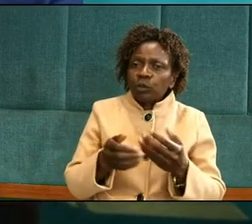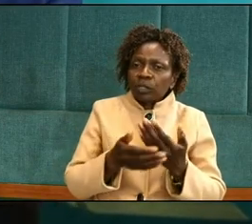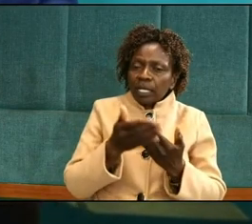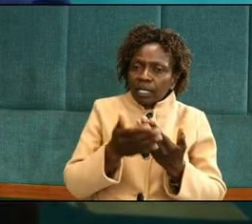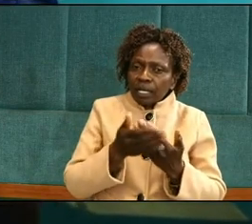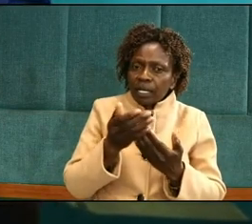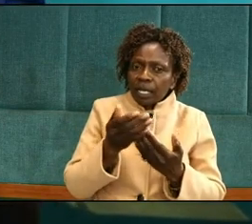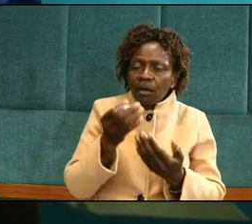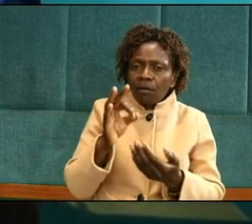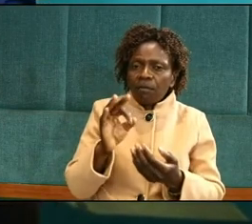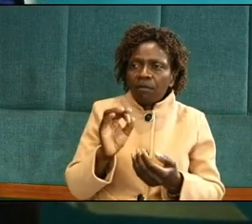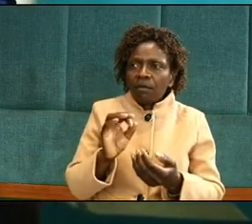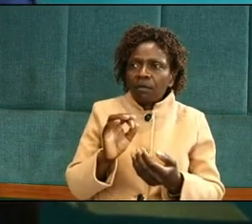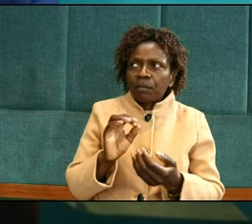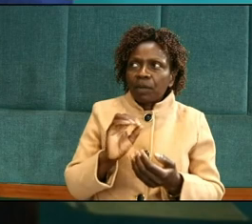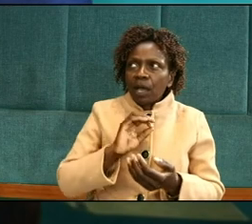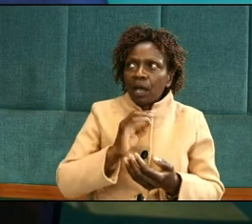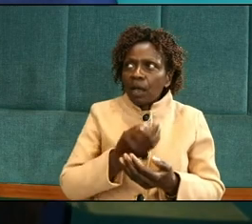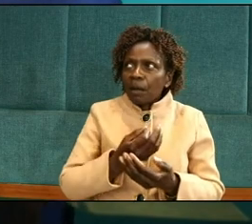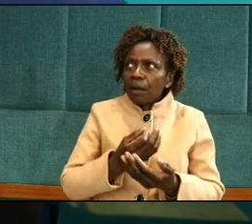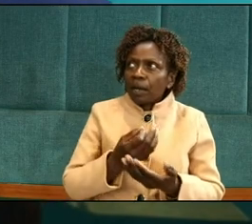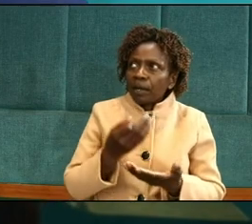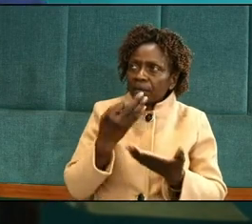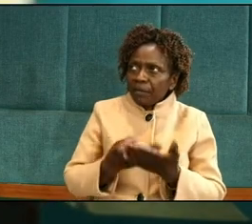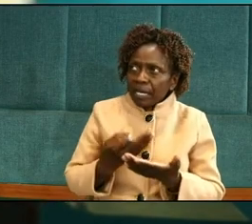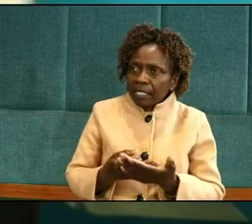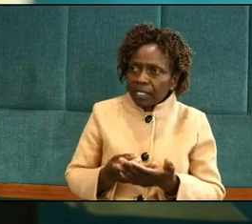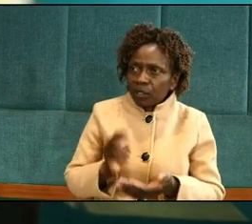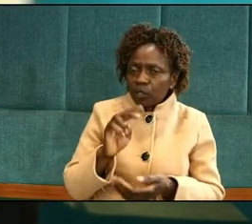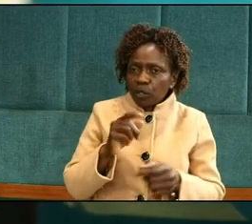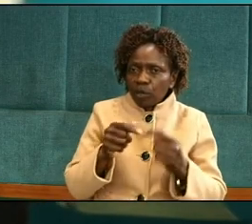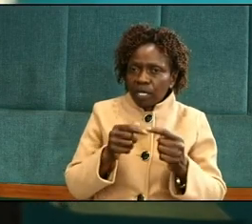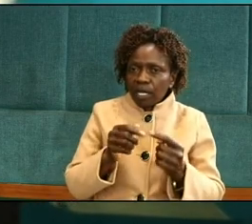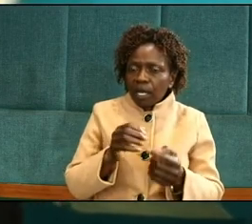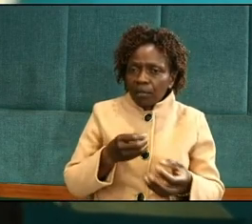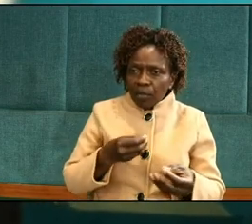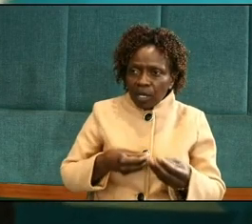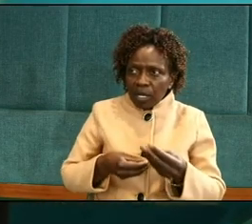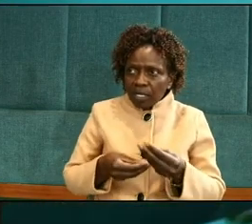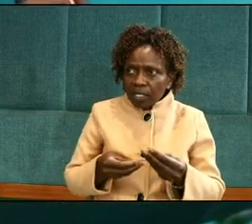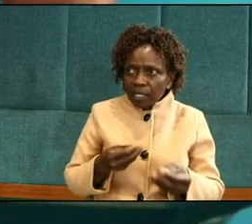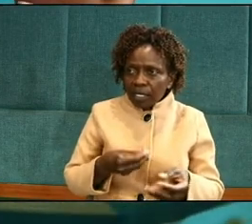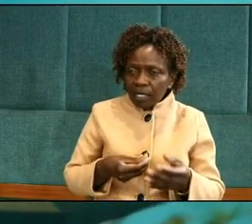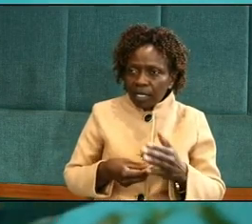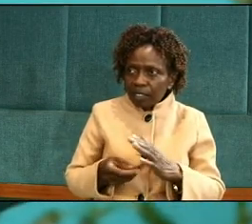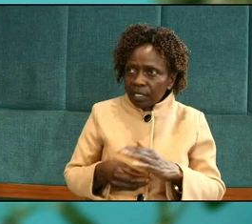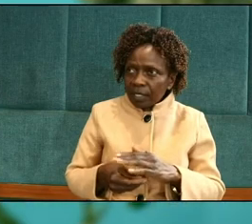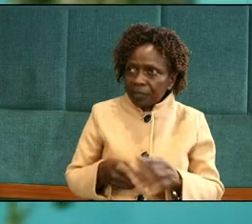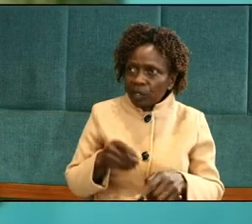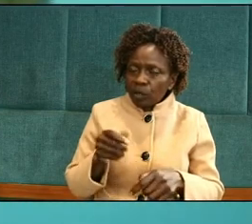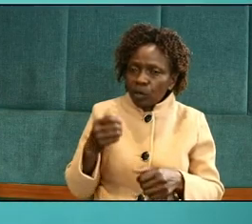of our financial transparency. You see, when I am counseling would-be couples, I